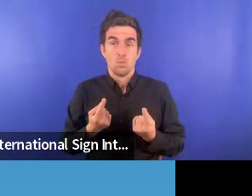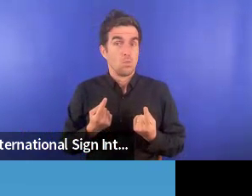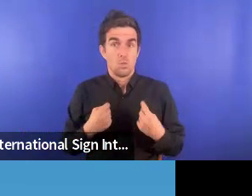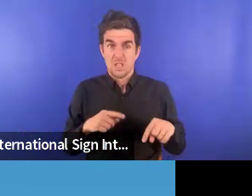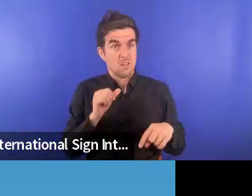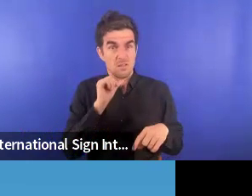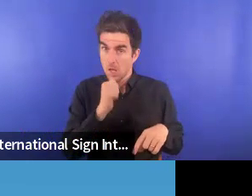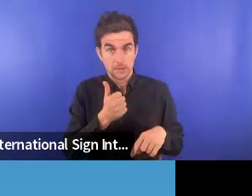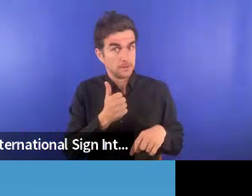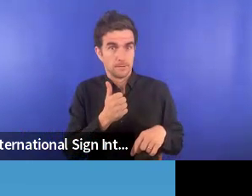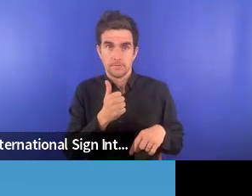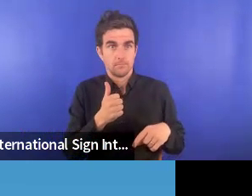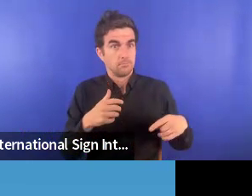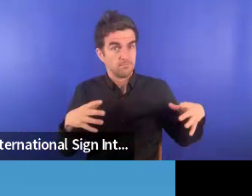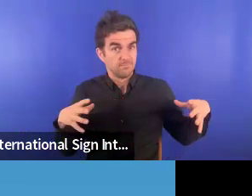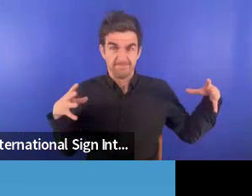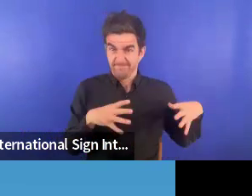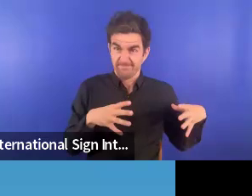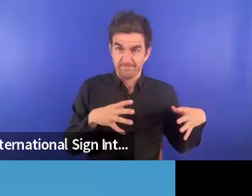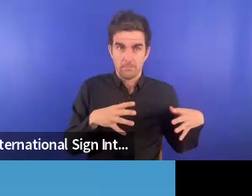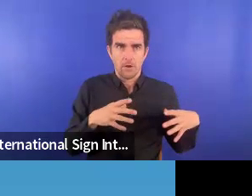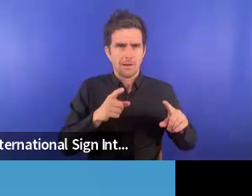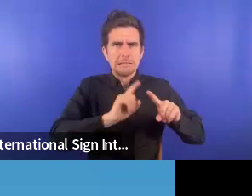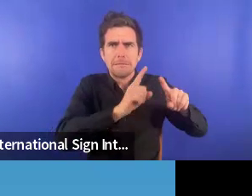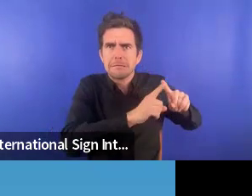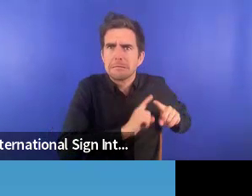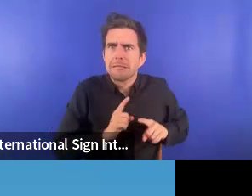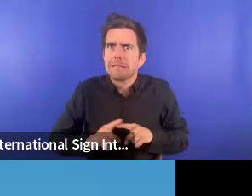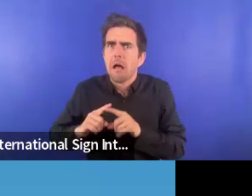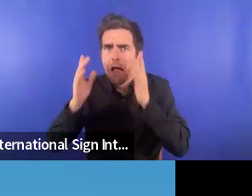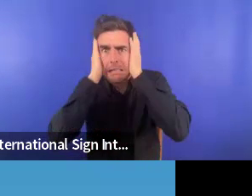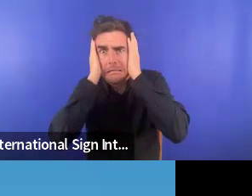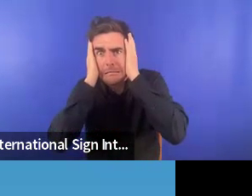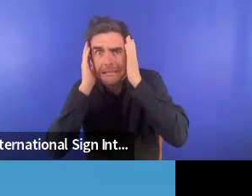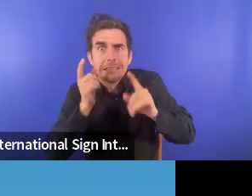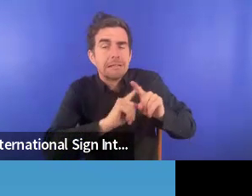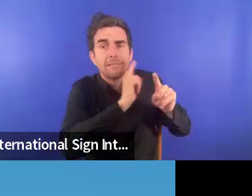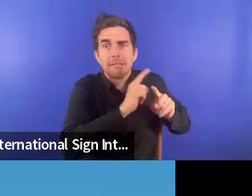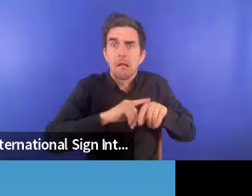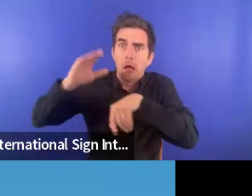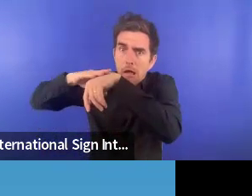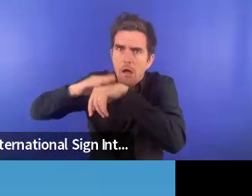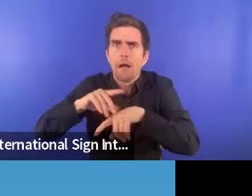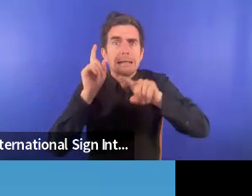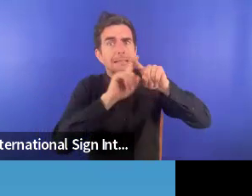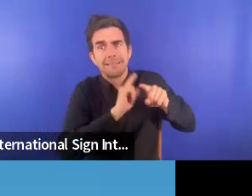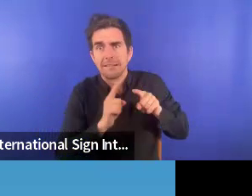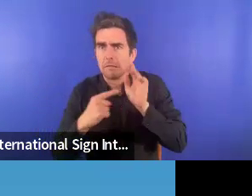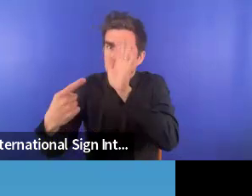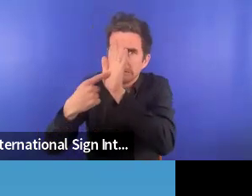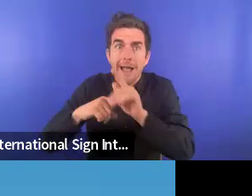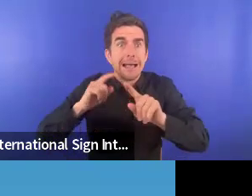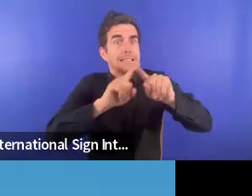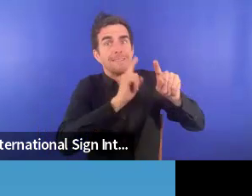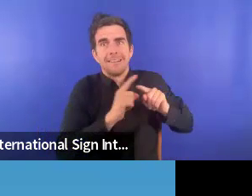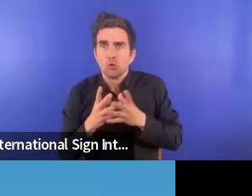different recommendations to the same people. And that can be very confusing for policymakers. And we've actually even received